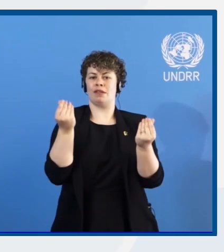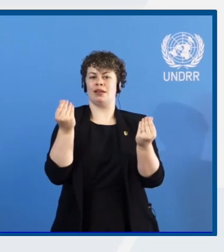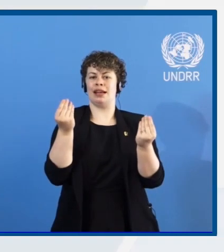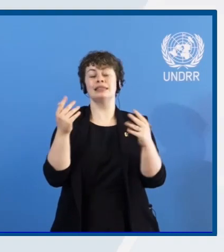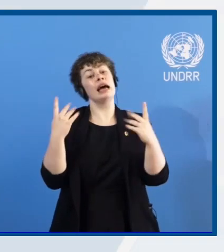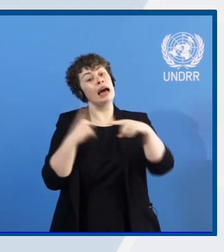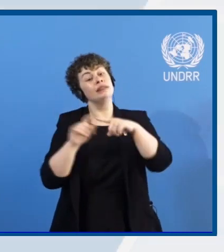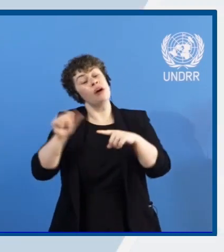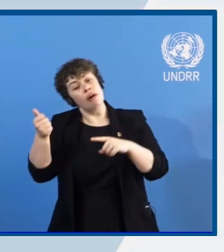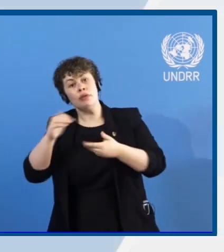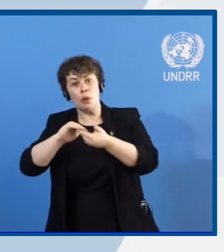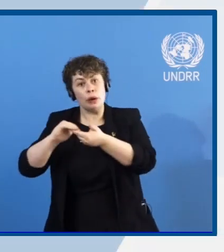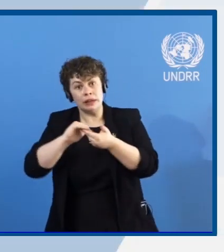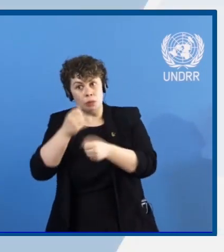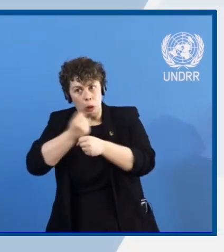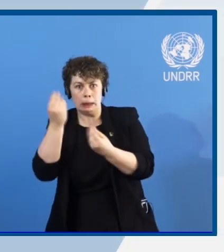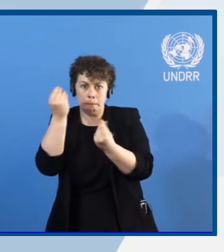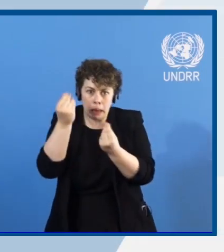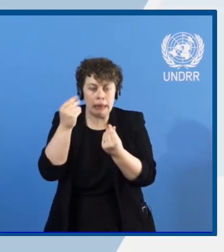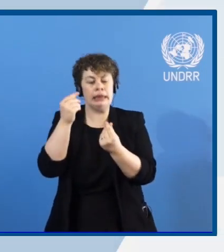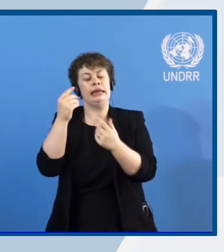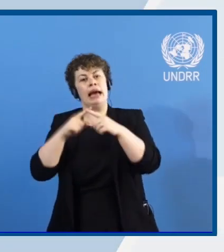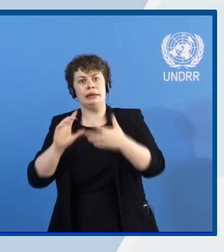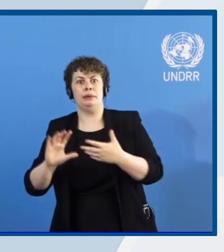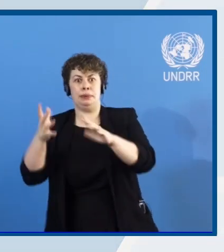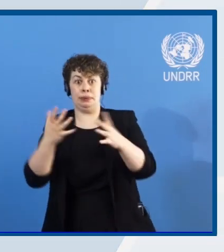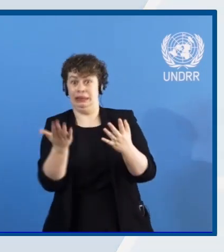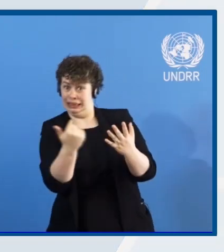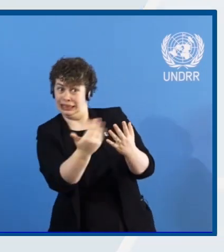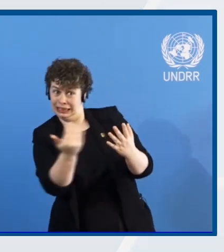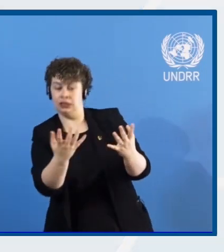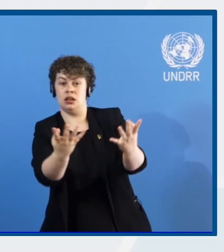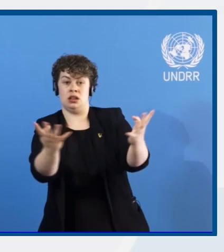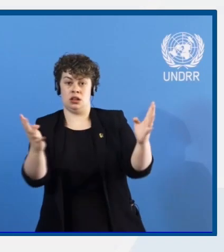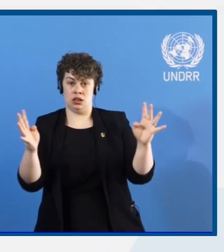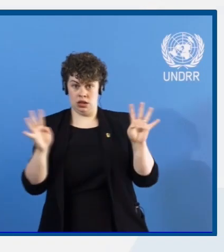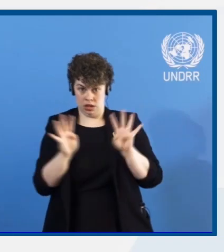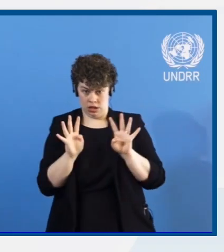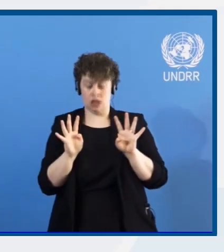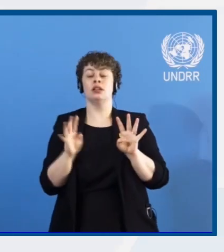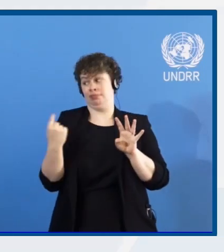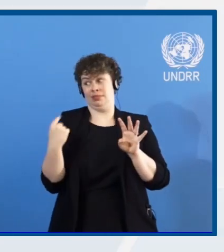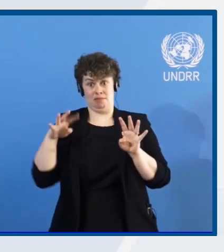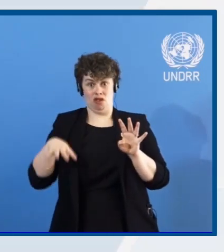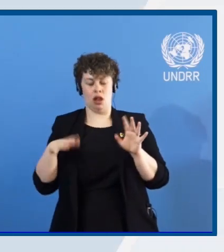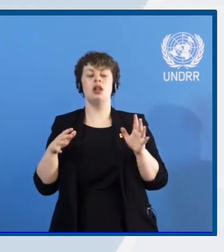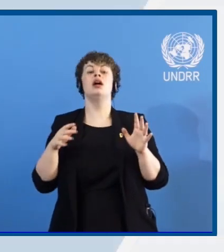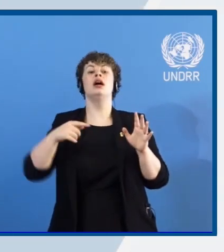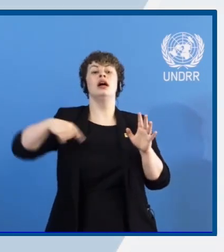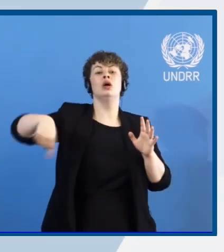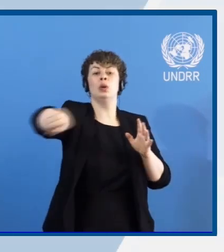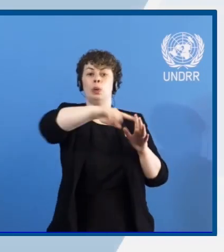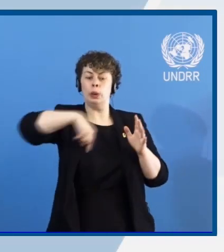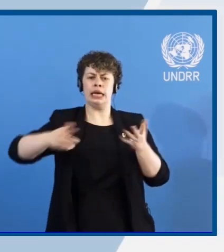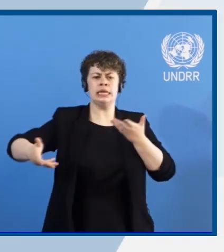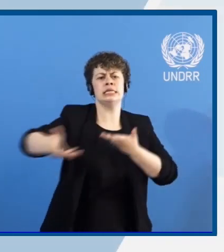matter. And as an outcome of the ministerial, the Champions Group took upon itself the task to champion the development